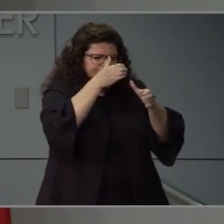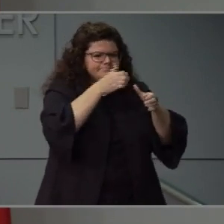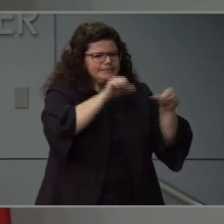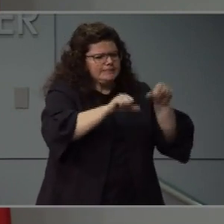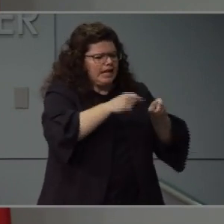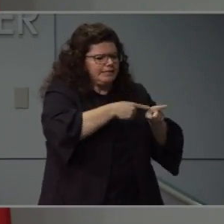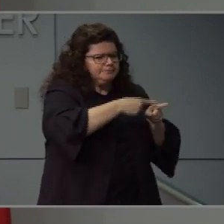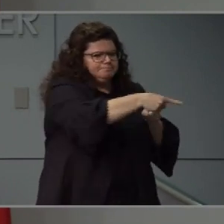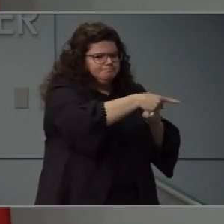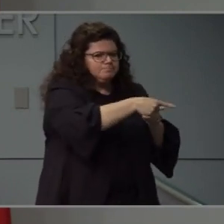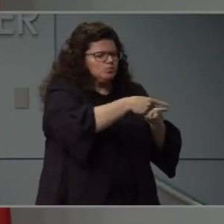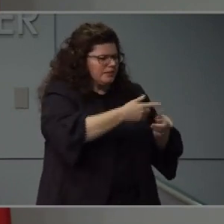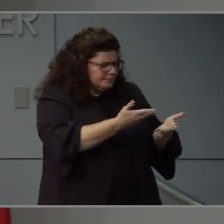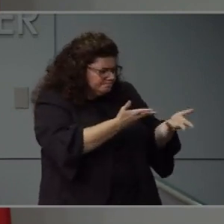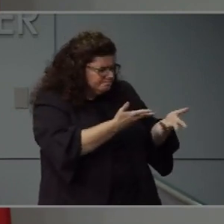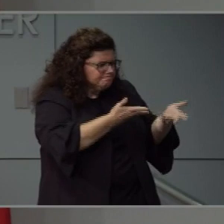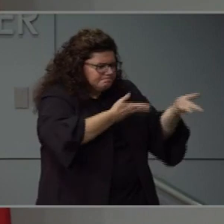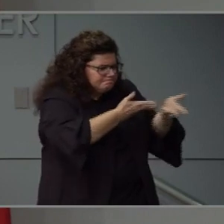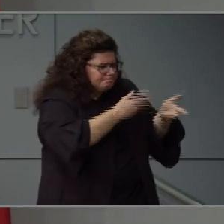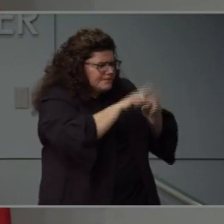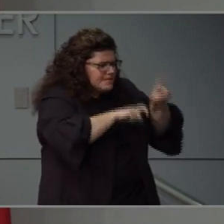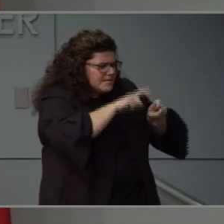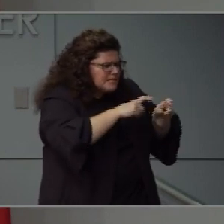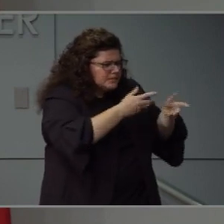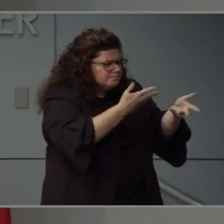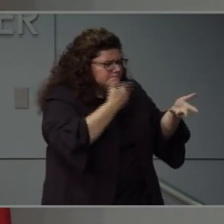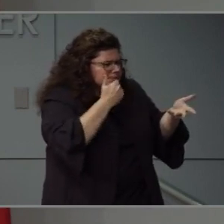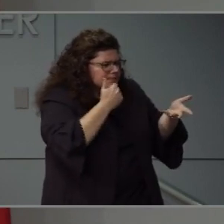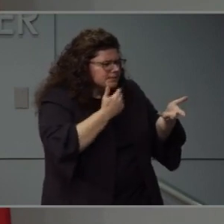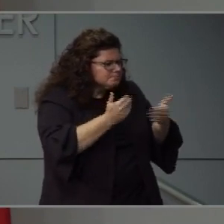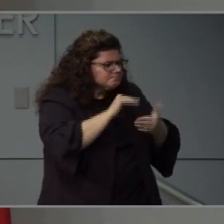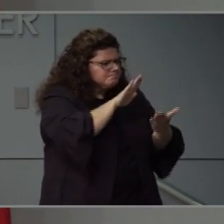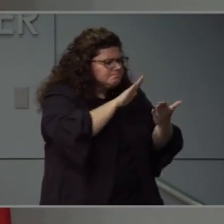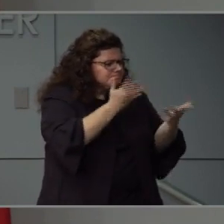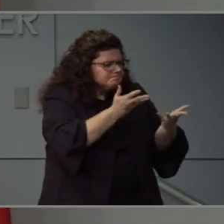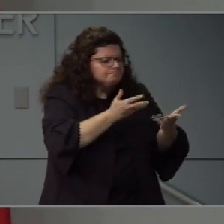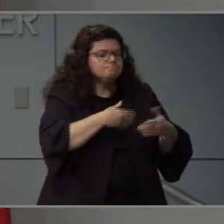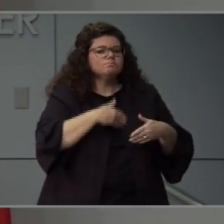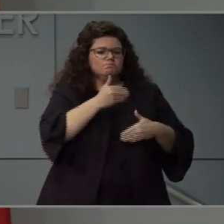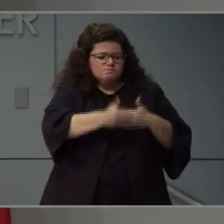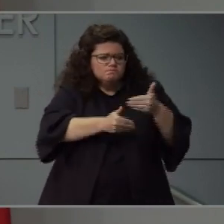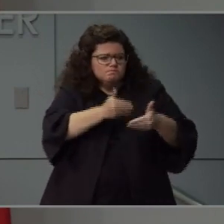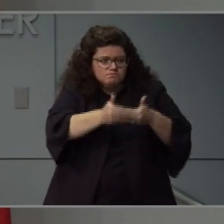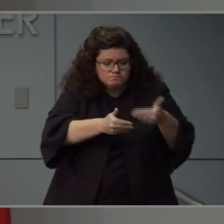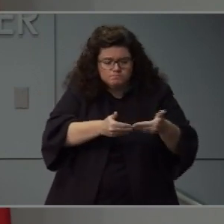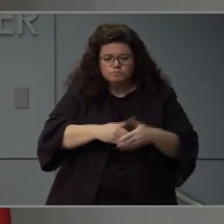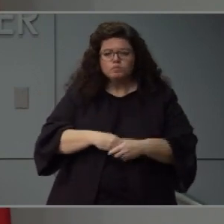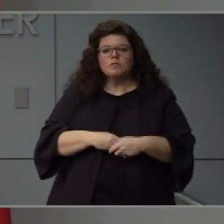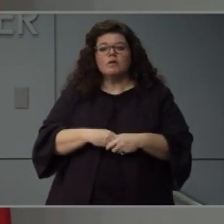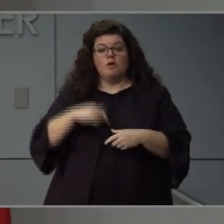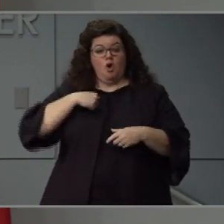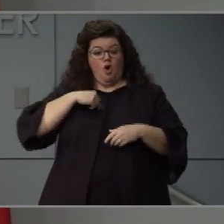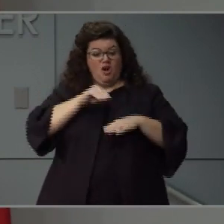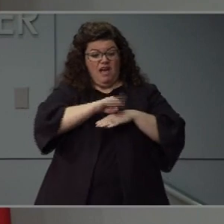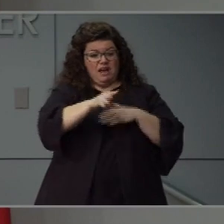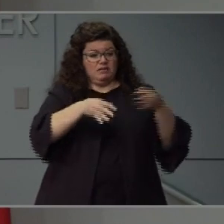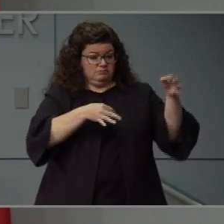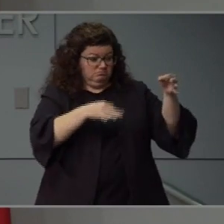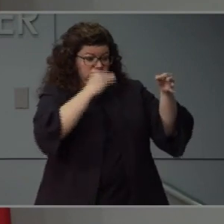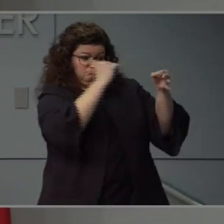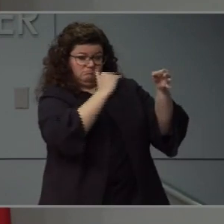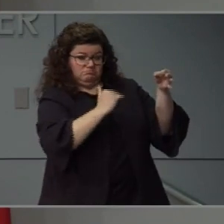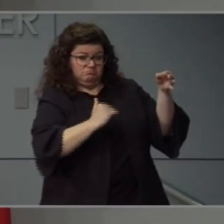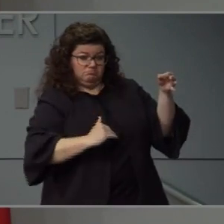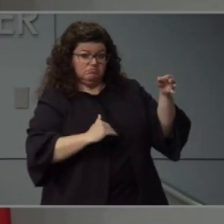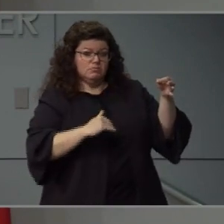not yet defined in that provider guidance. I think what we are signaling, not just signaling, but saying in this provider guidance is those populations are really